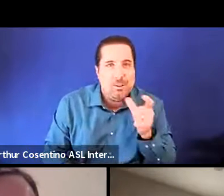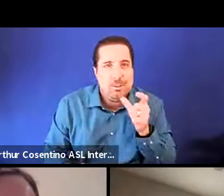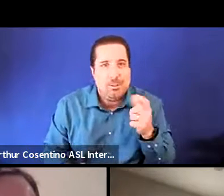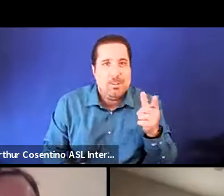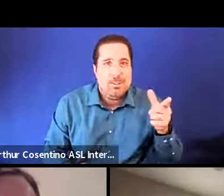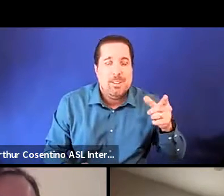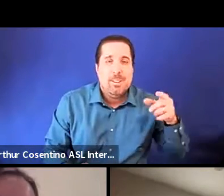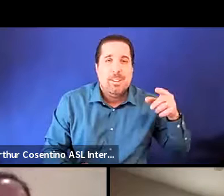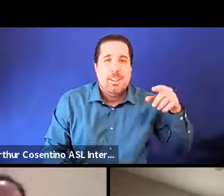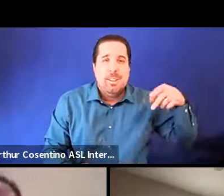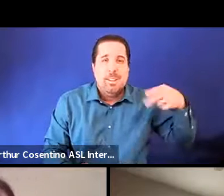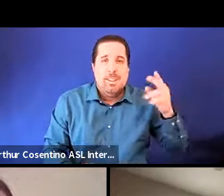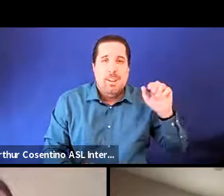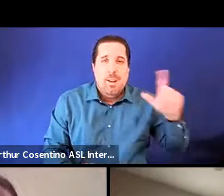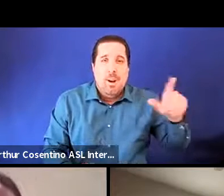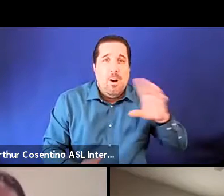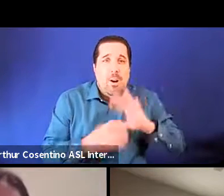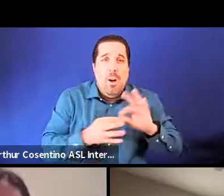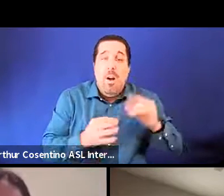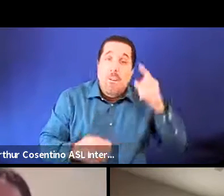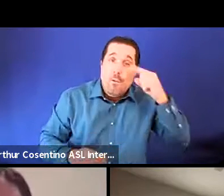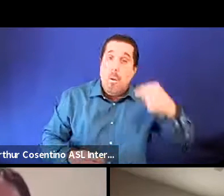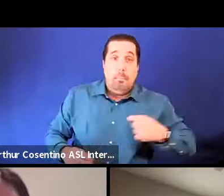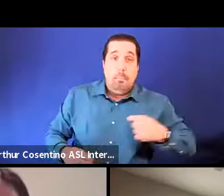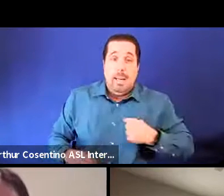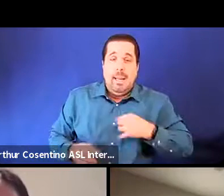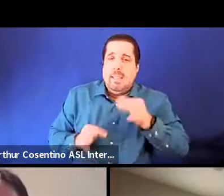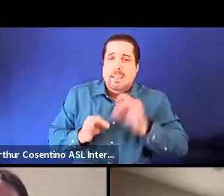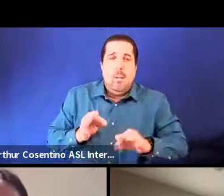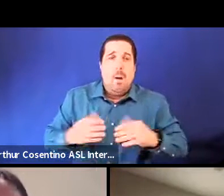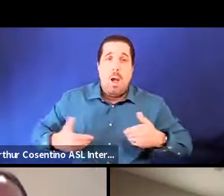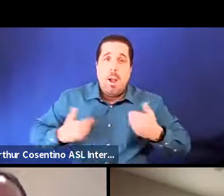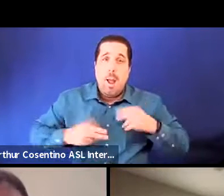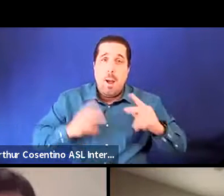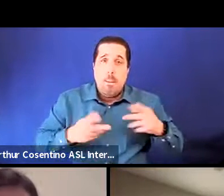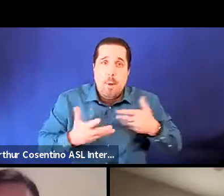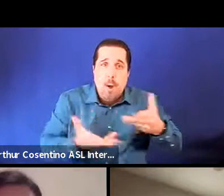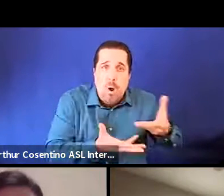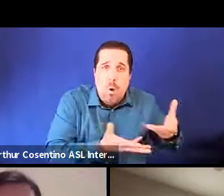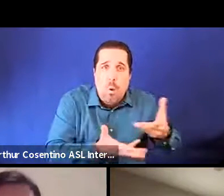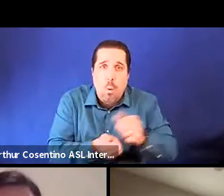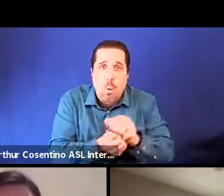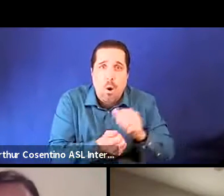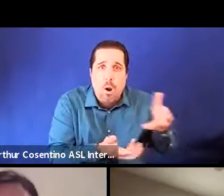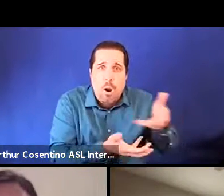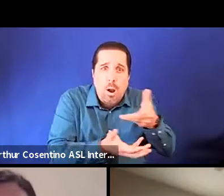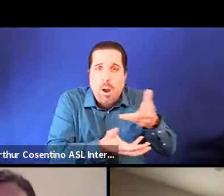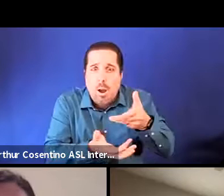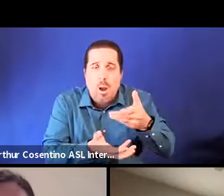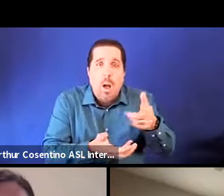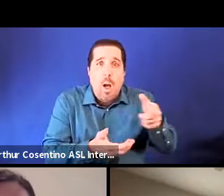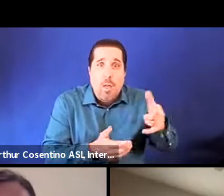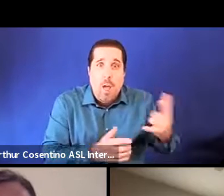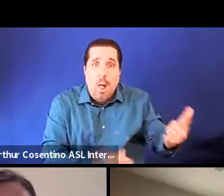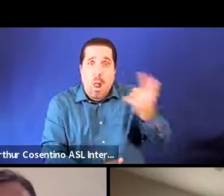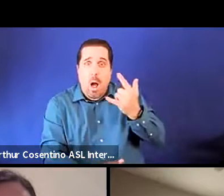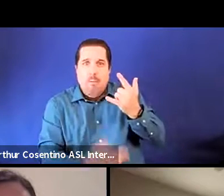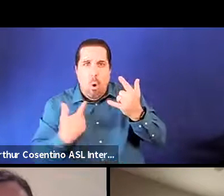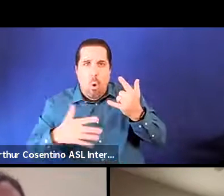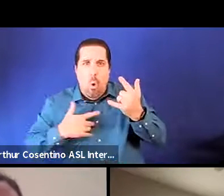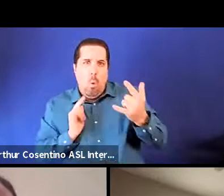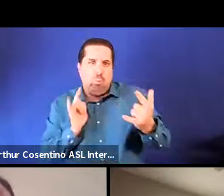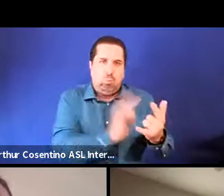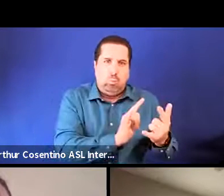Joy for me, I make it simple. It's just the young folks that I work with and being able to reciprocate the love that they gave me. And I say